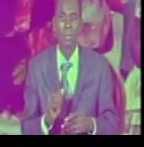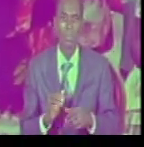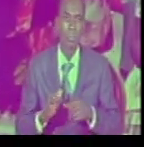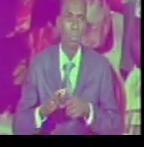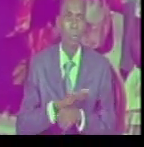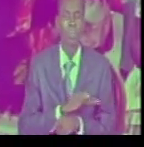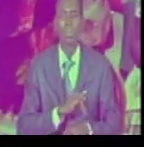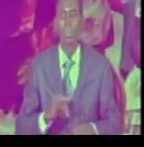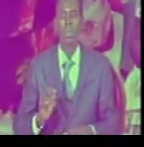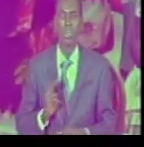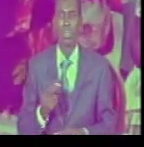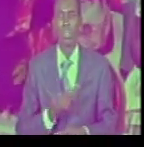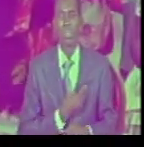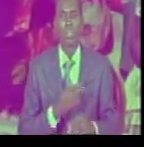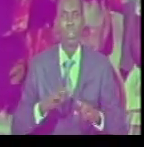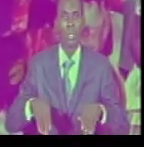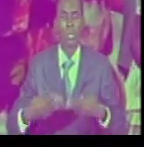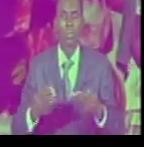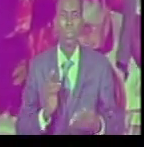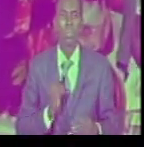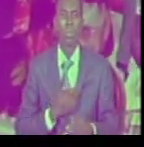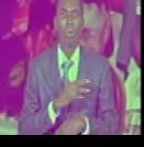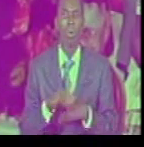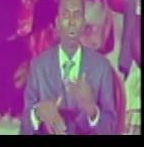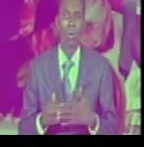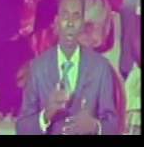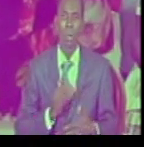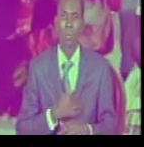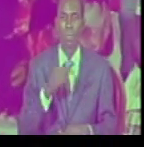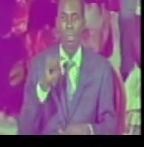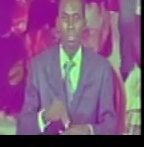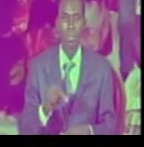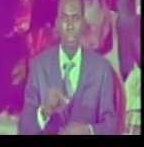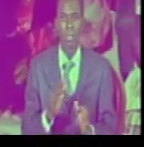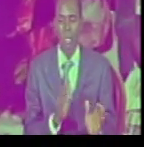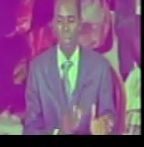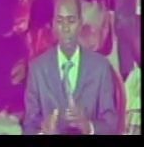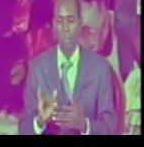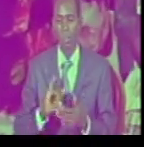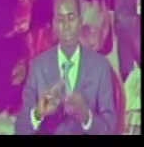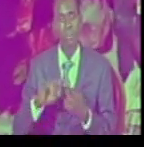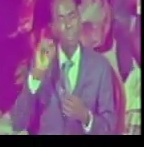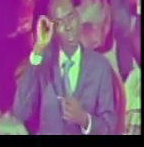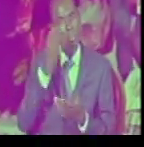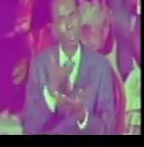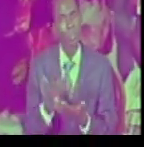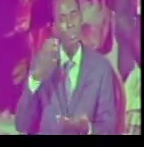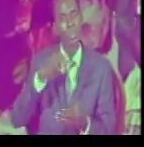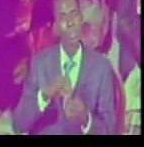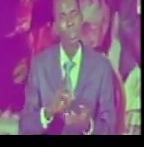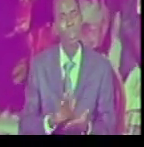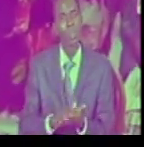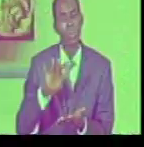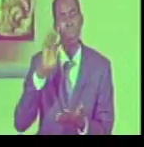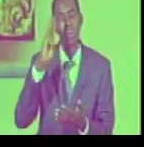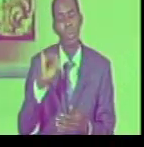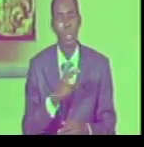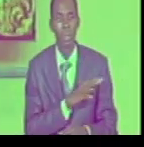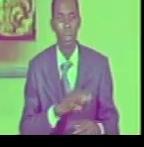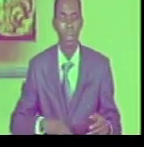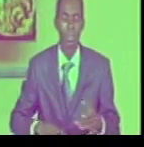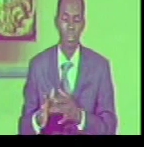needs according to his riches in glory by Christ Jesus. Give God the glory. Give God the praise. Magnify the